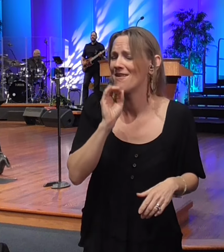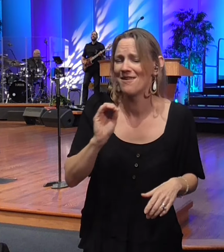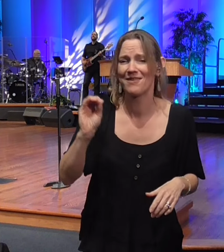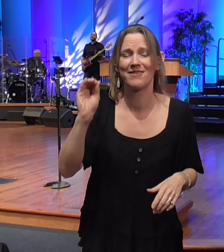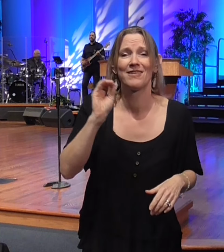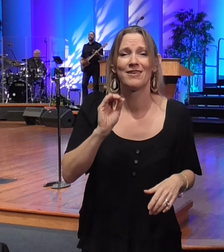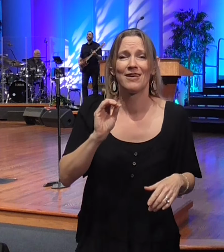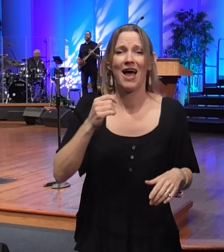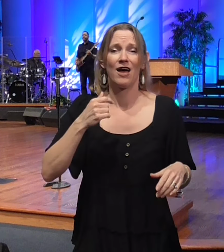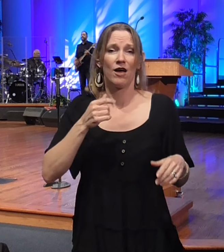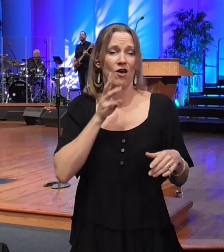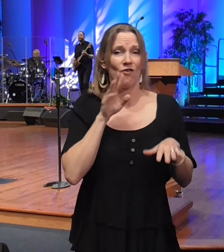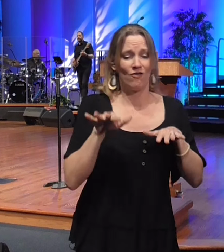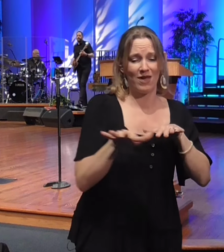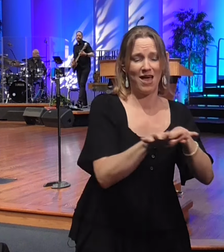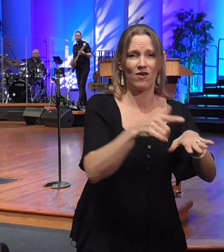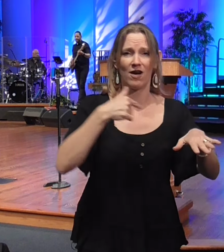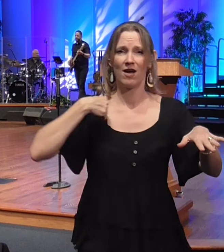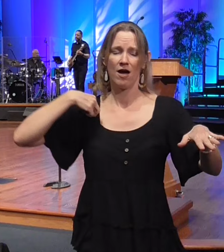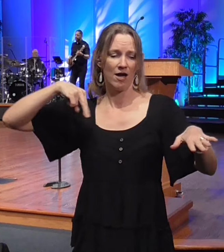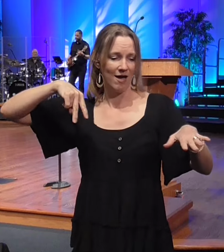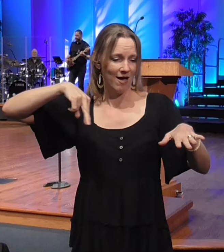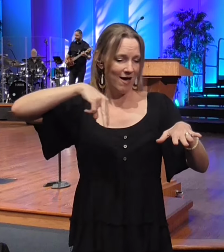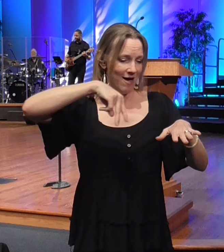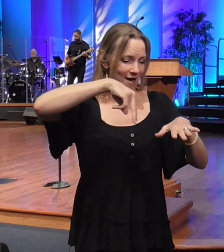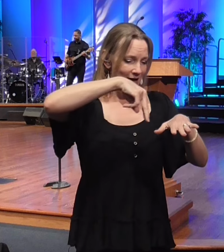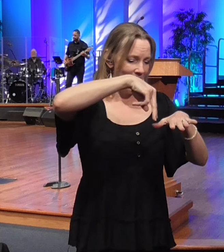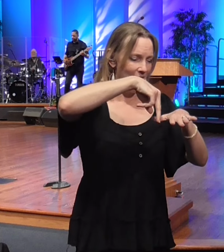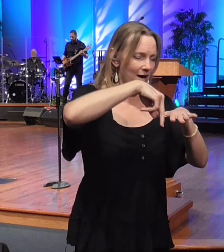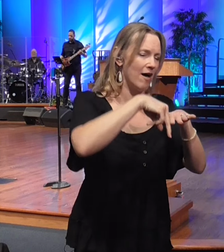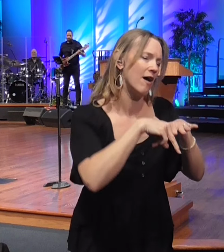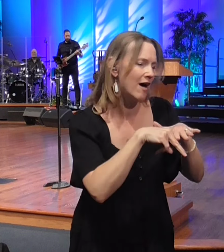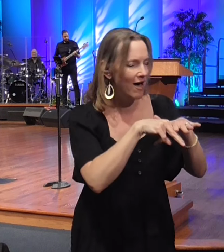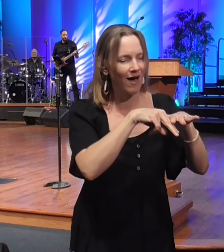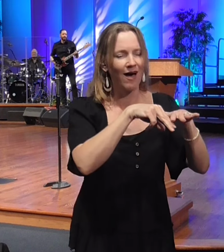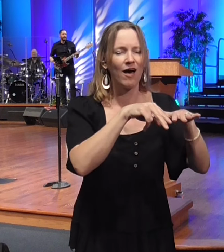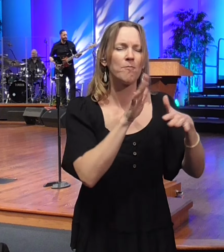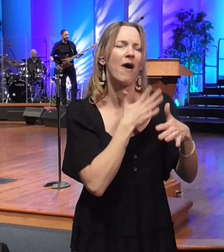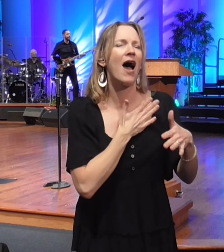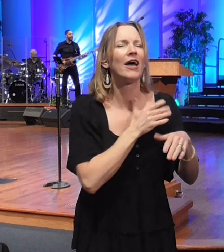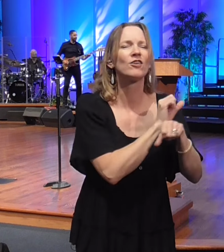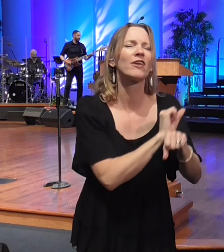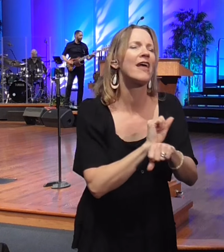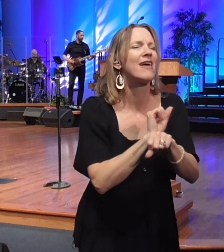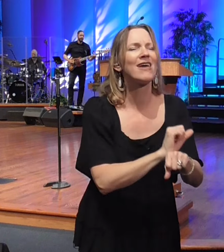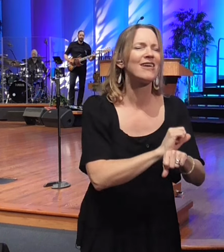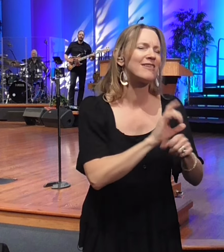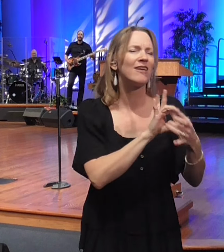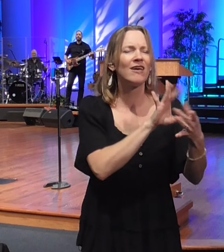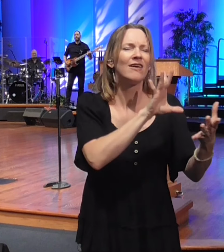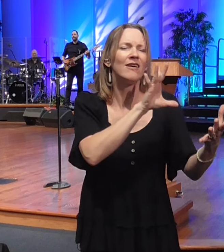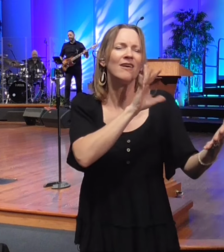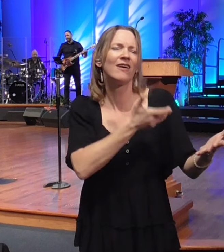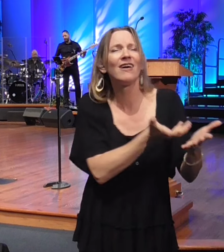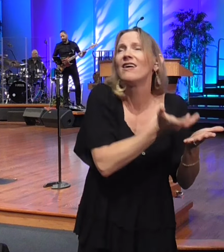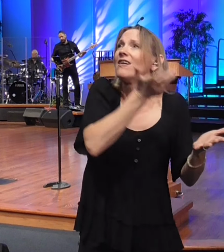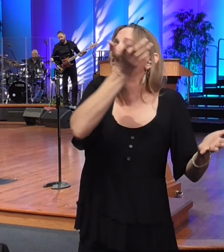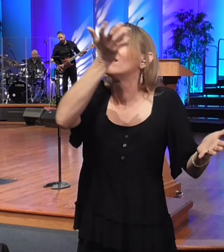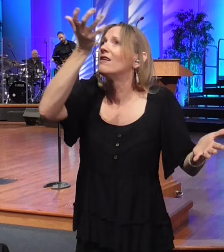Oh, stepped into the water, can't my chains since I gave them to the Father.